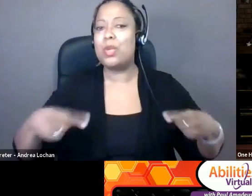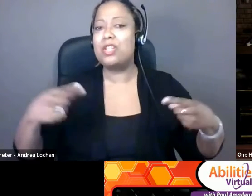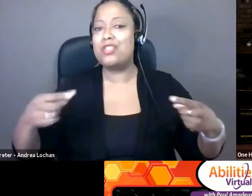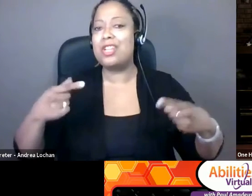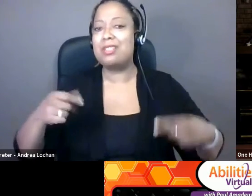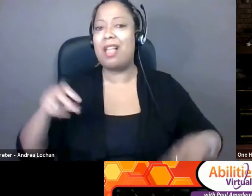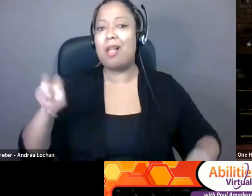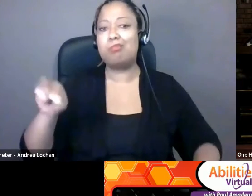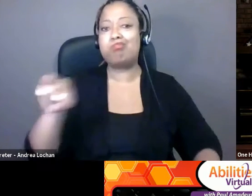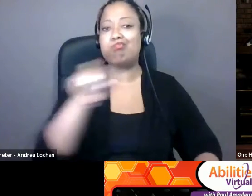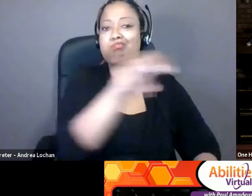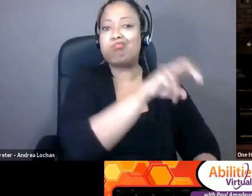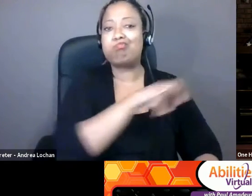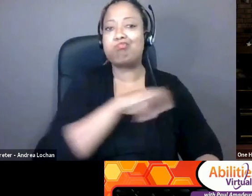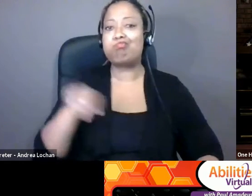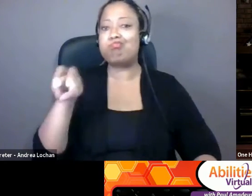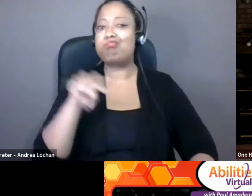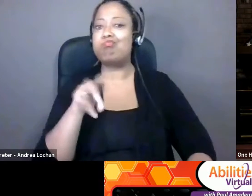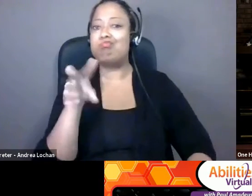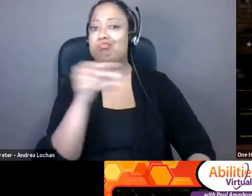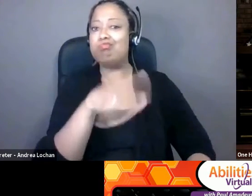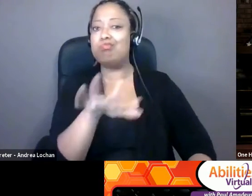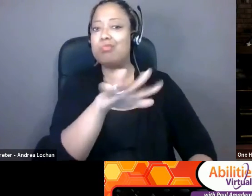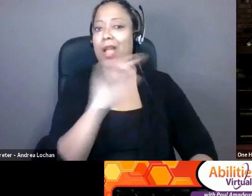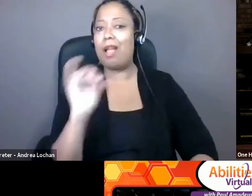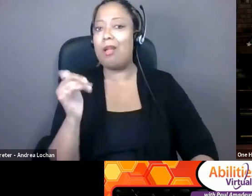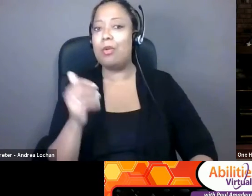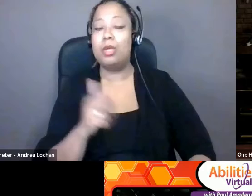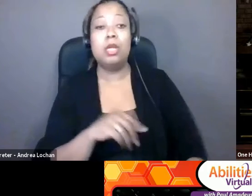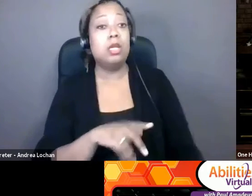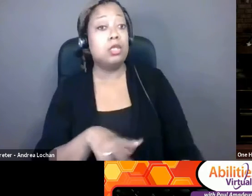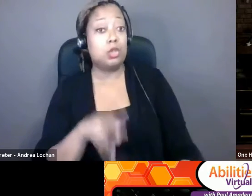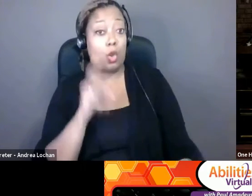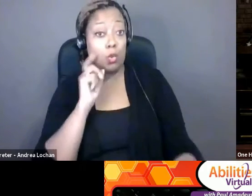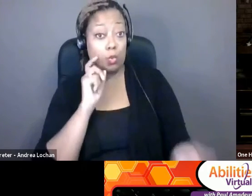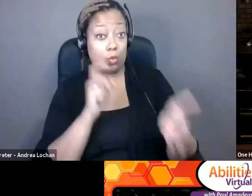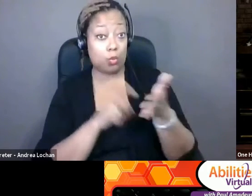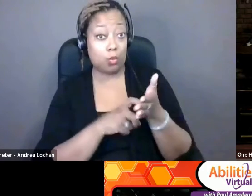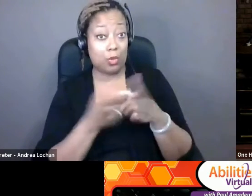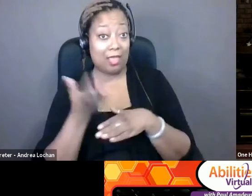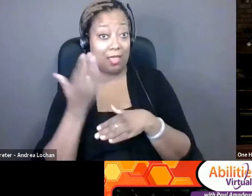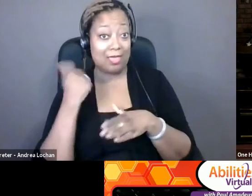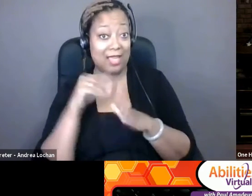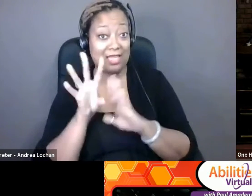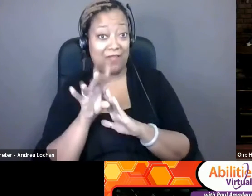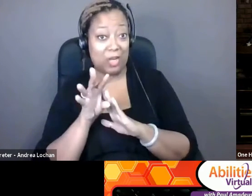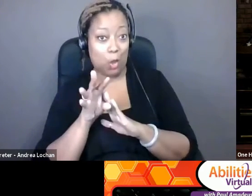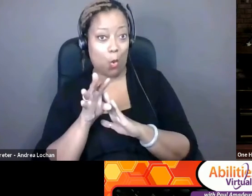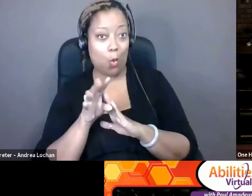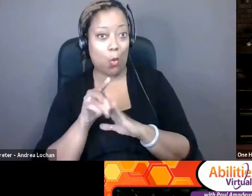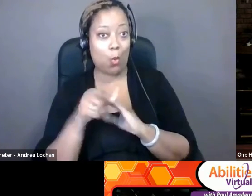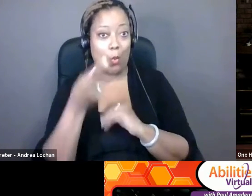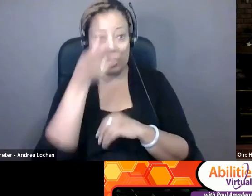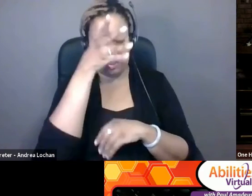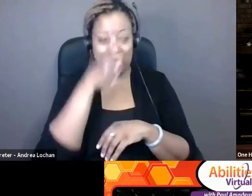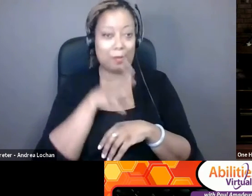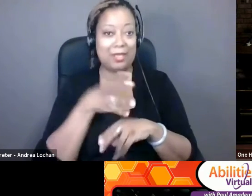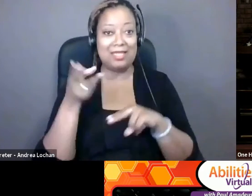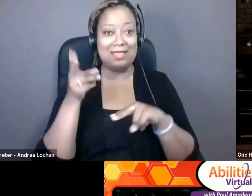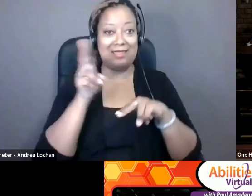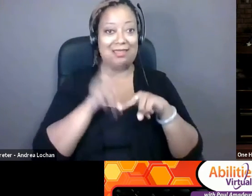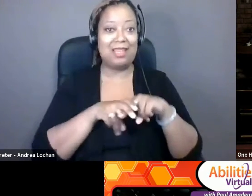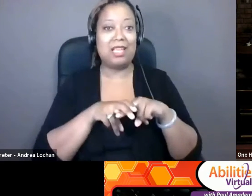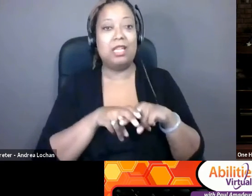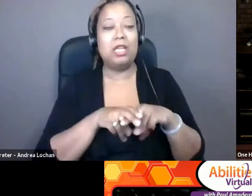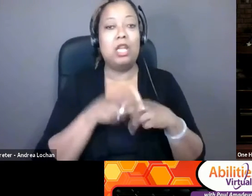around a golf course? Well, if you saw in the last video, there was a gentleman that was sitting in it's